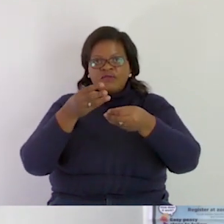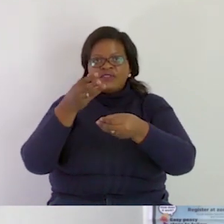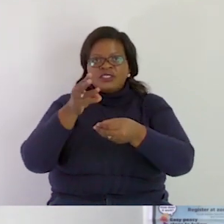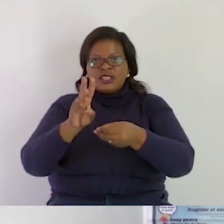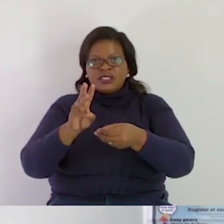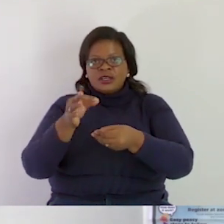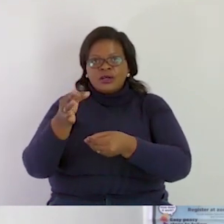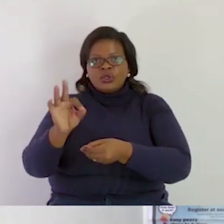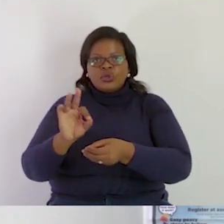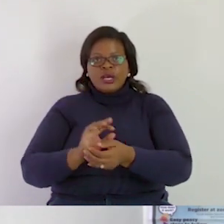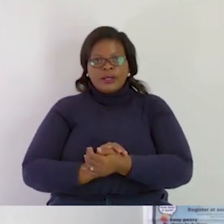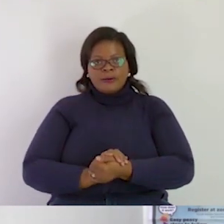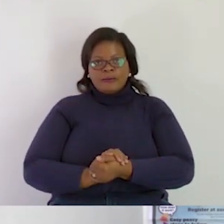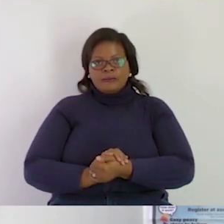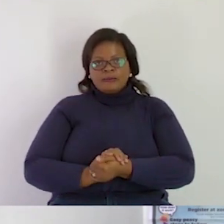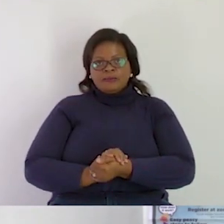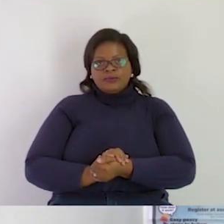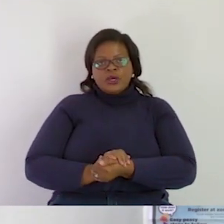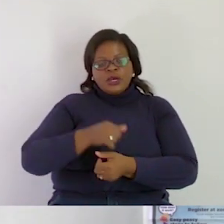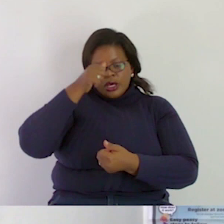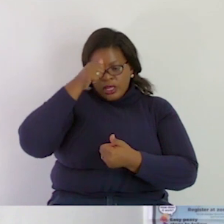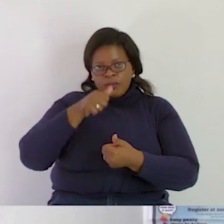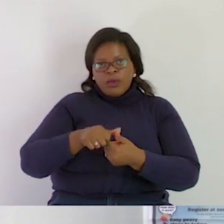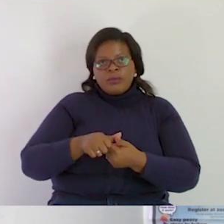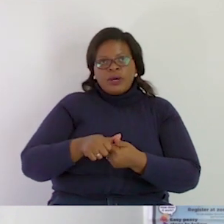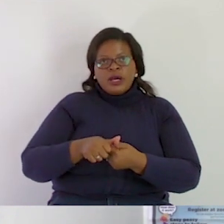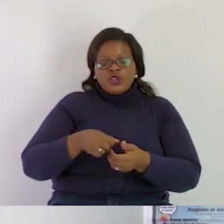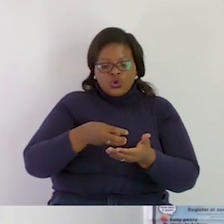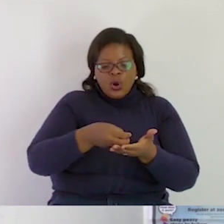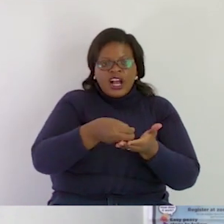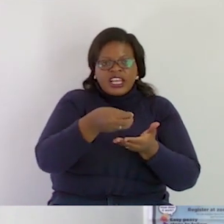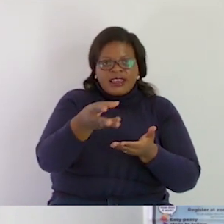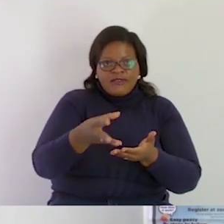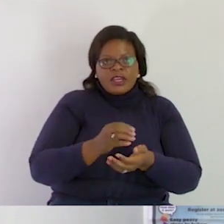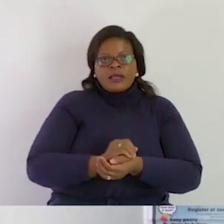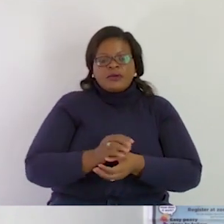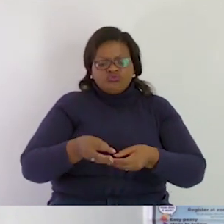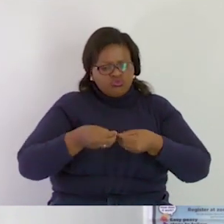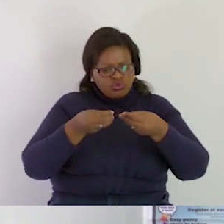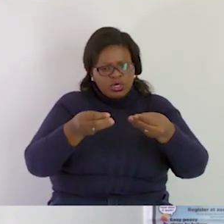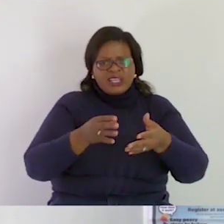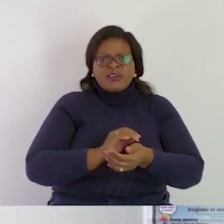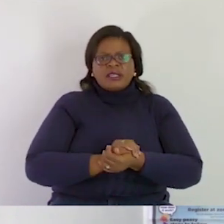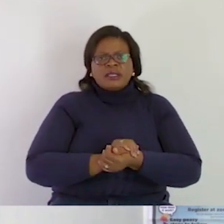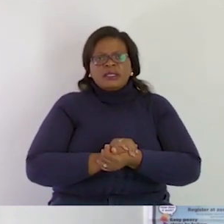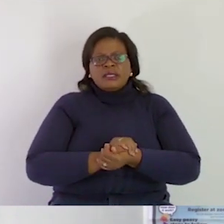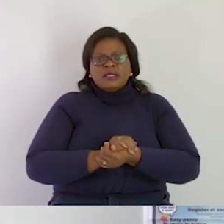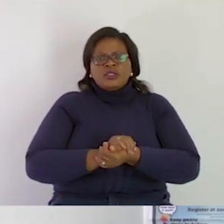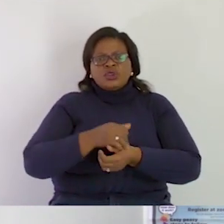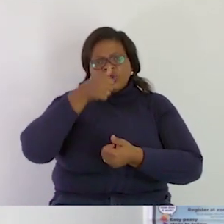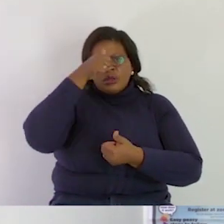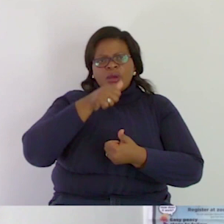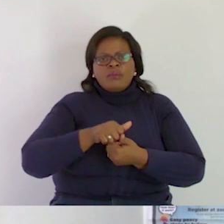you are distributing. Remember about the granny in the booklet, whereby she's giving sweets to